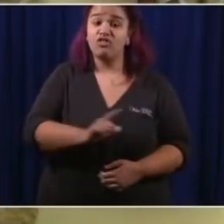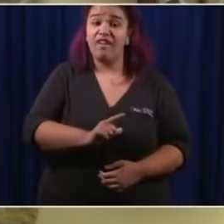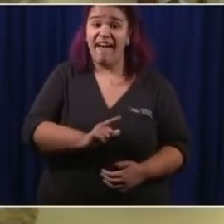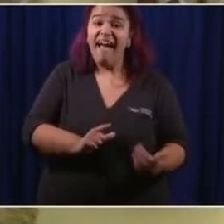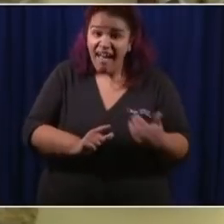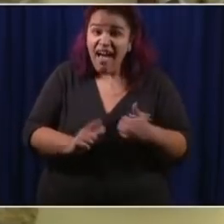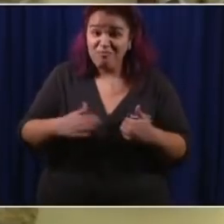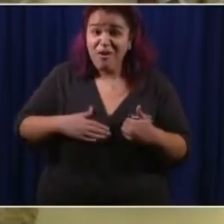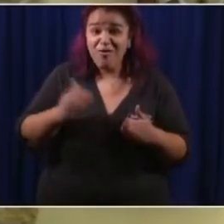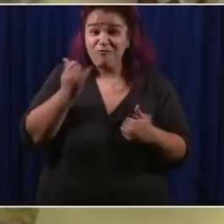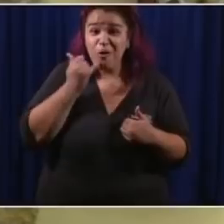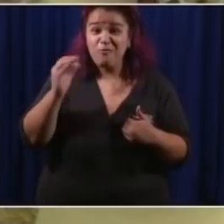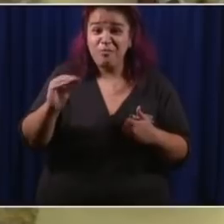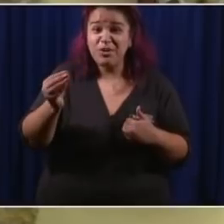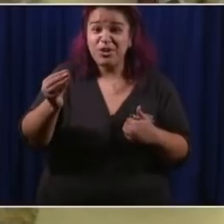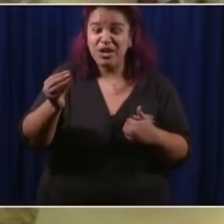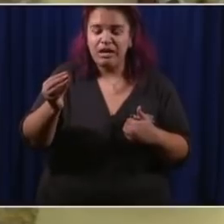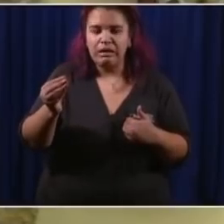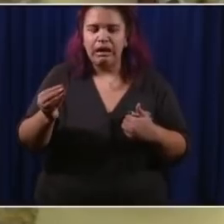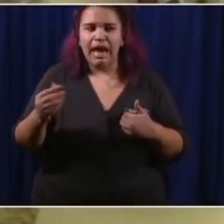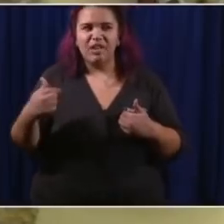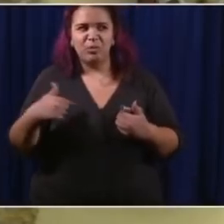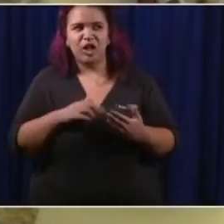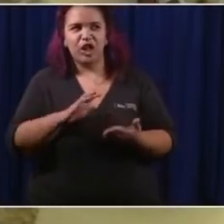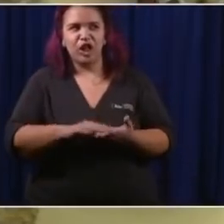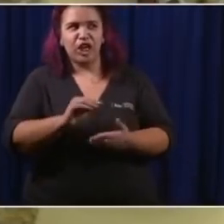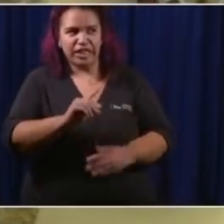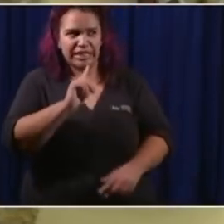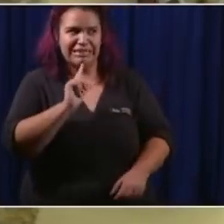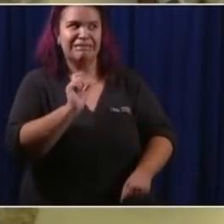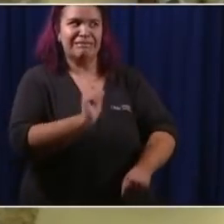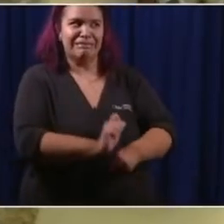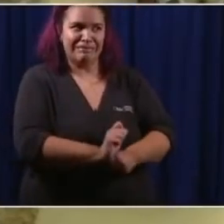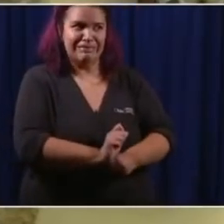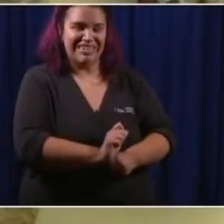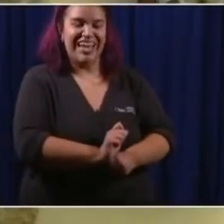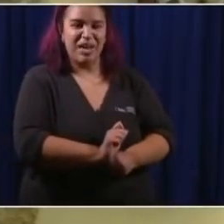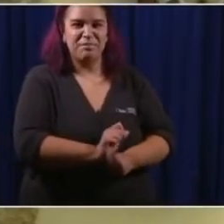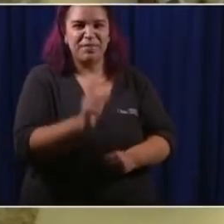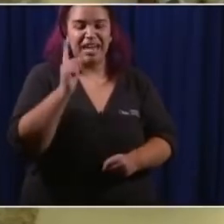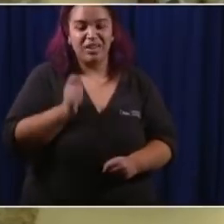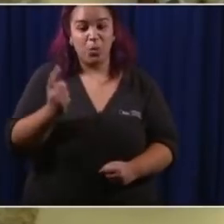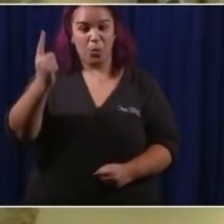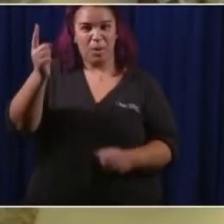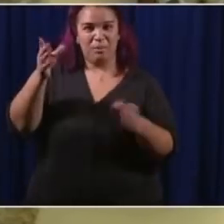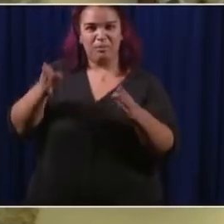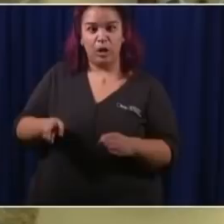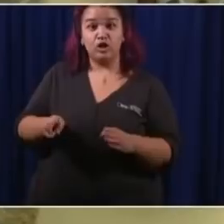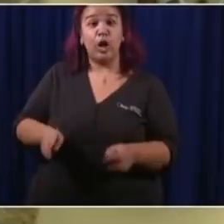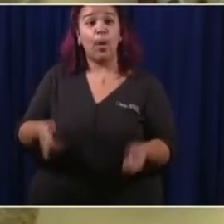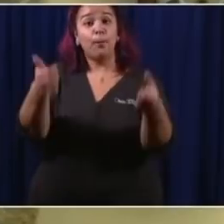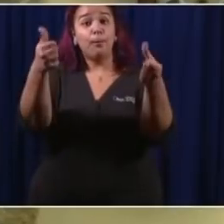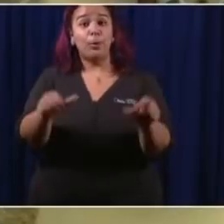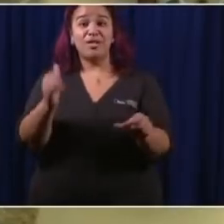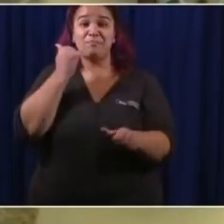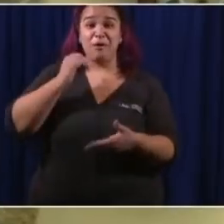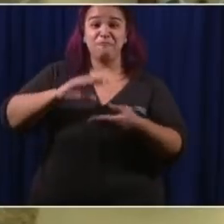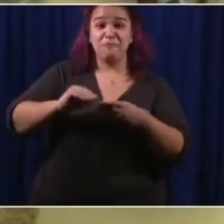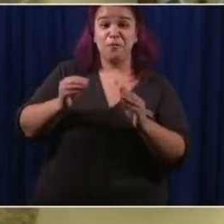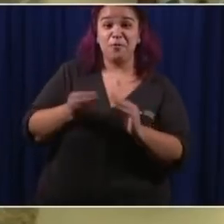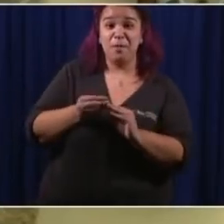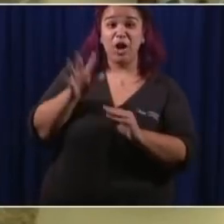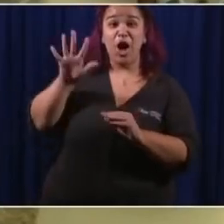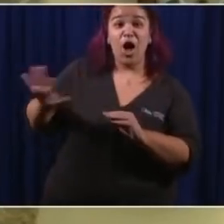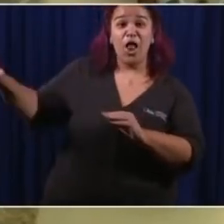of the legislators posted that on the internet. So everybody's got my phone number now. But look, I have a great